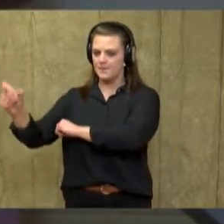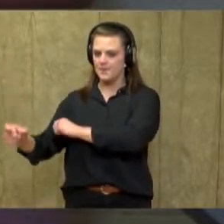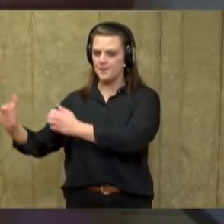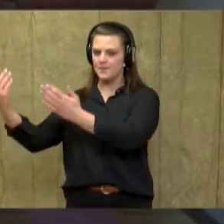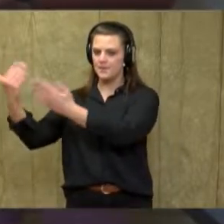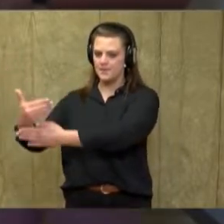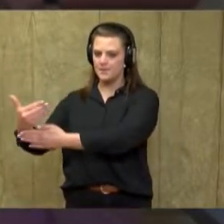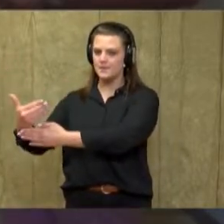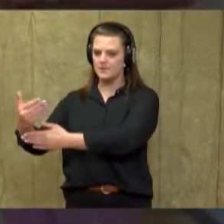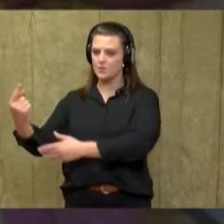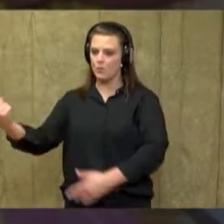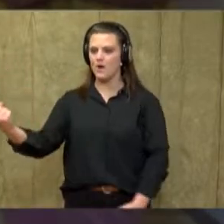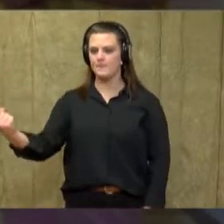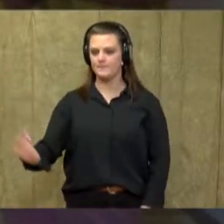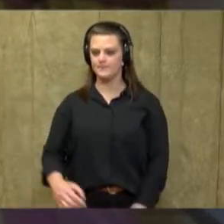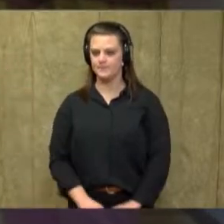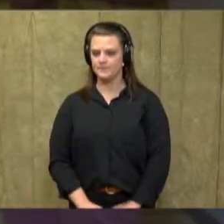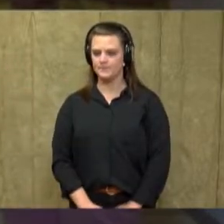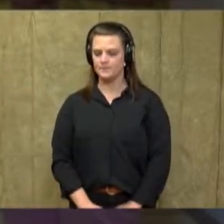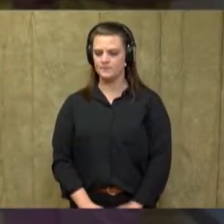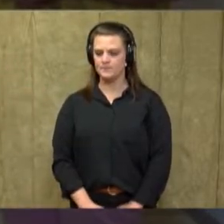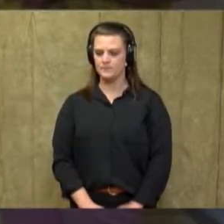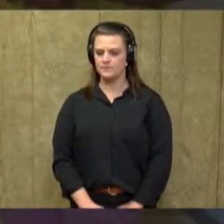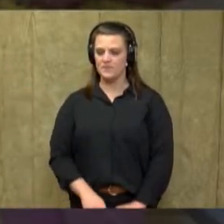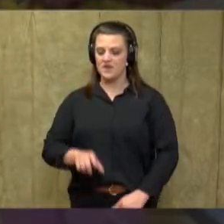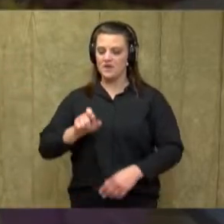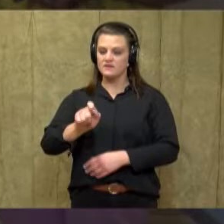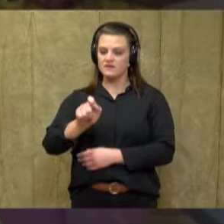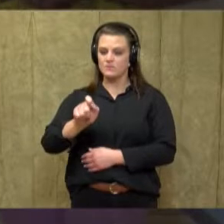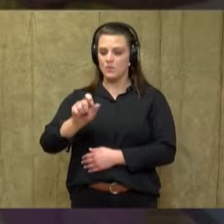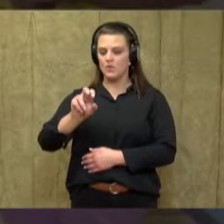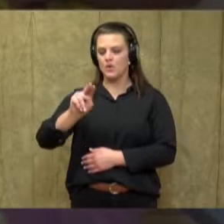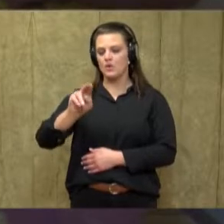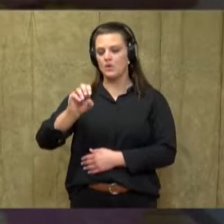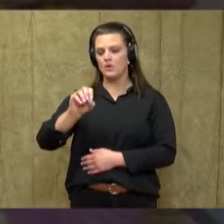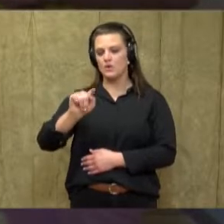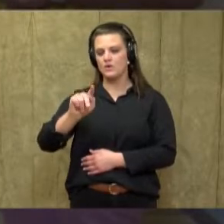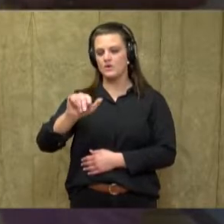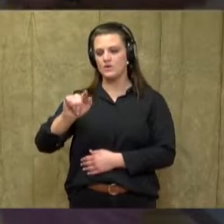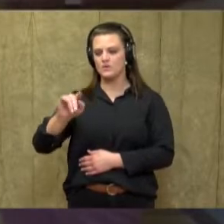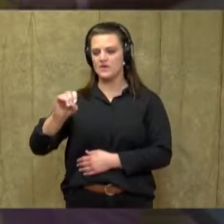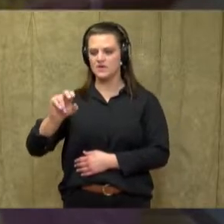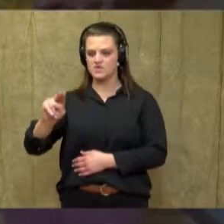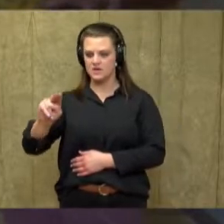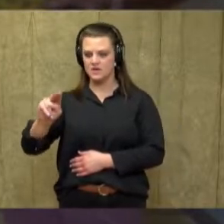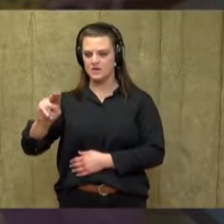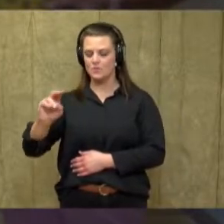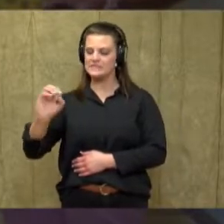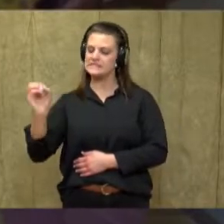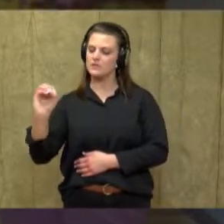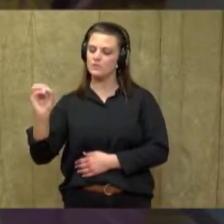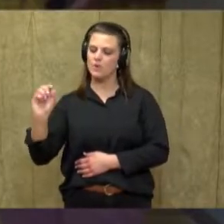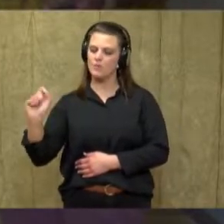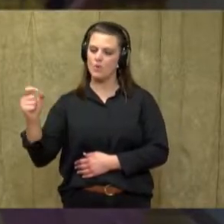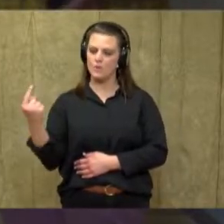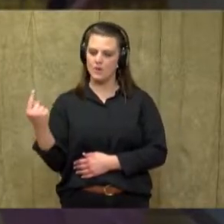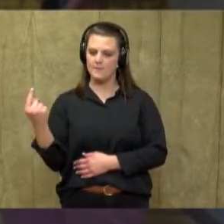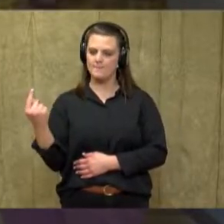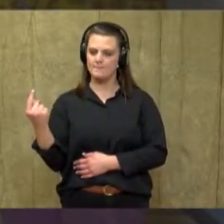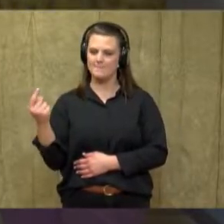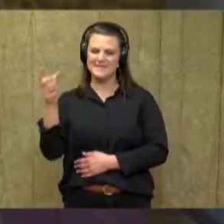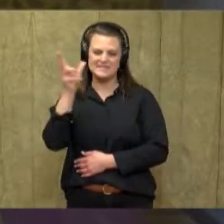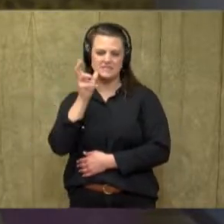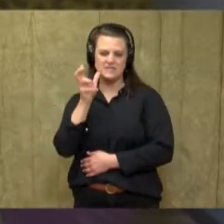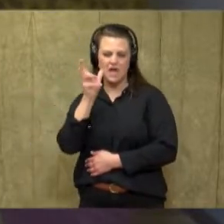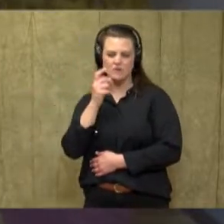right, shaded. So our decimal notation would be 0.1 is what it looks like, but it sounds